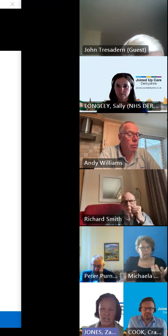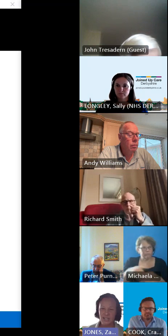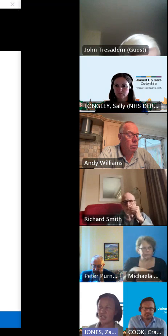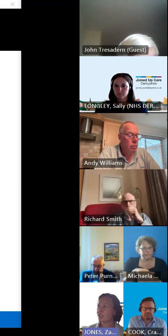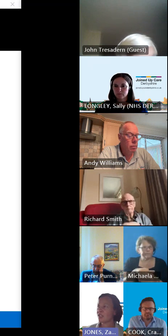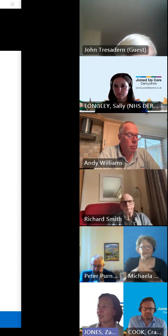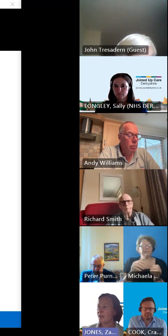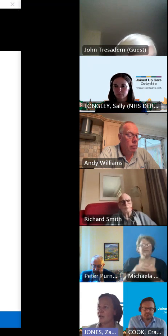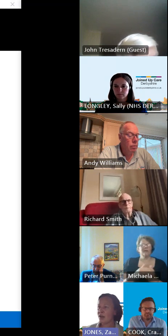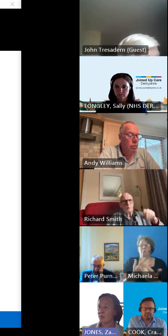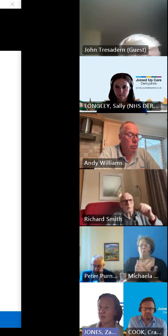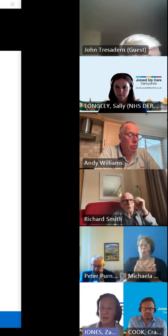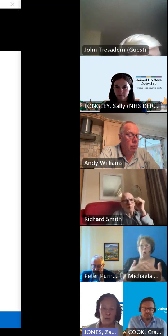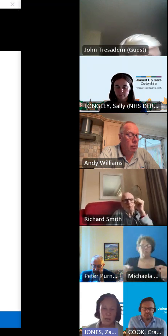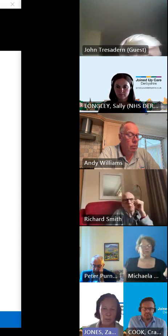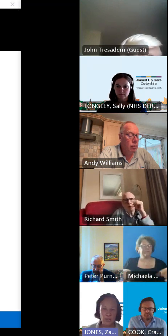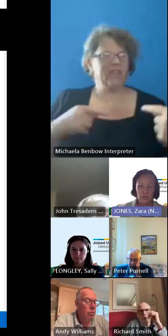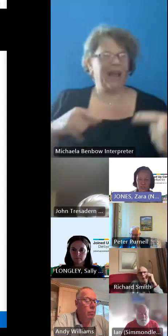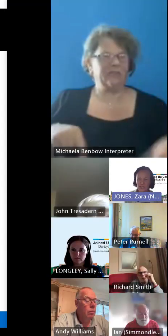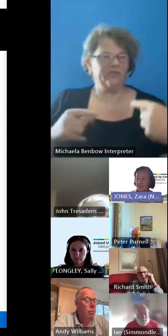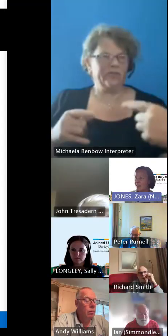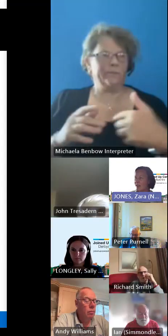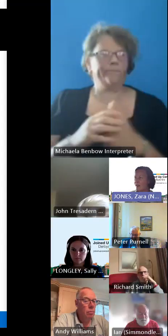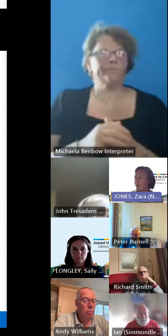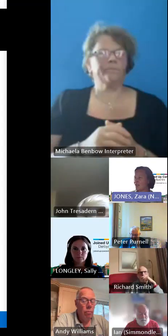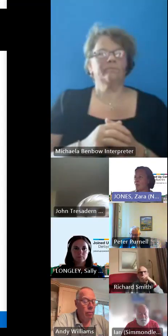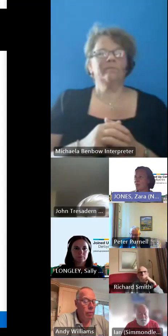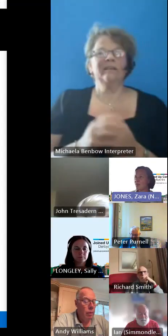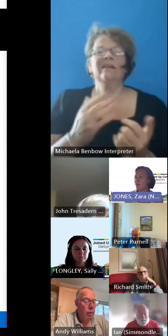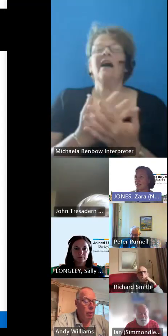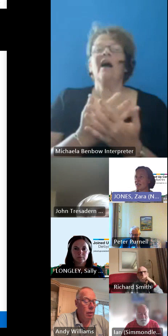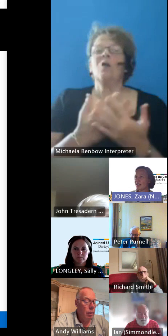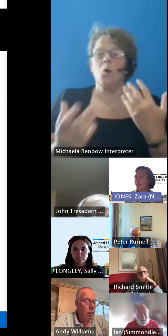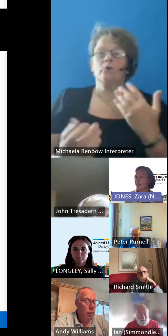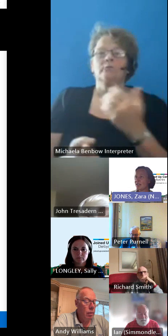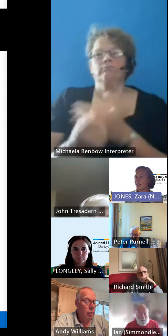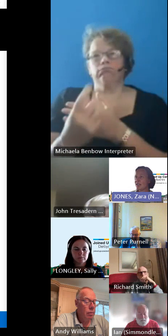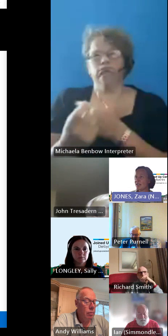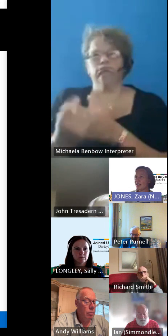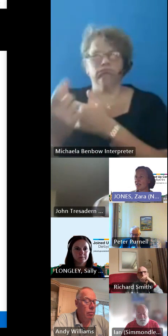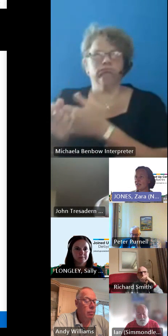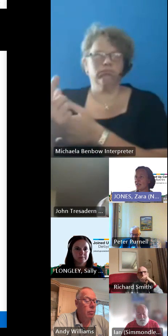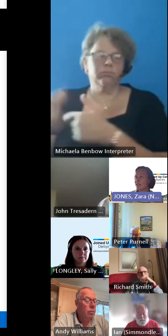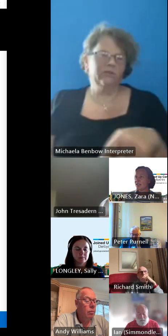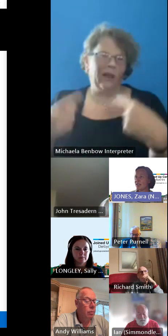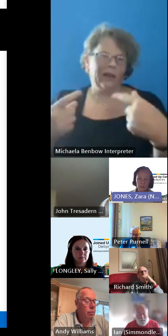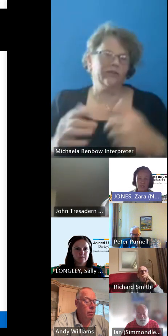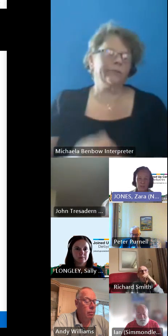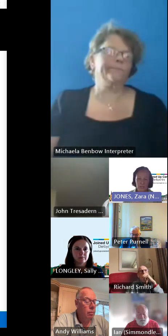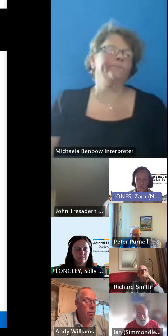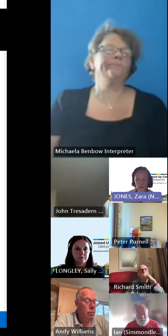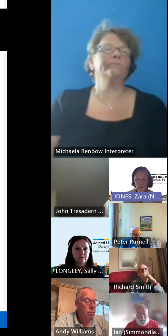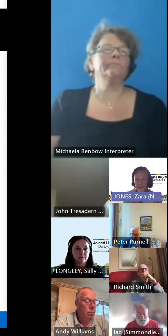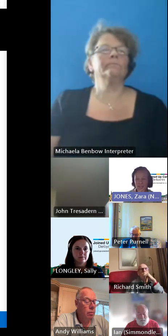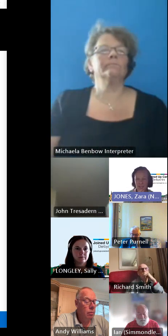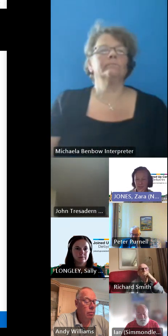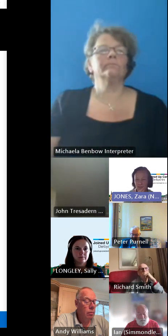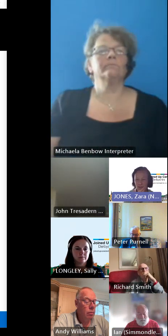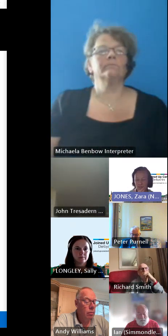So lots of challenges to grapple with, but equally opportunities obviously come with challenges too. So I suppose just a bit of